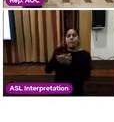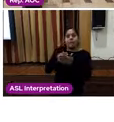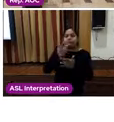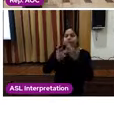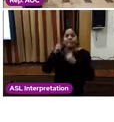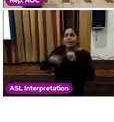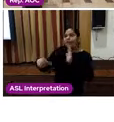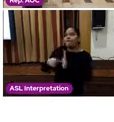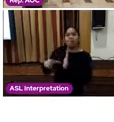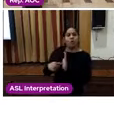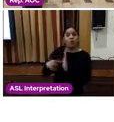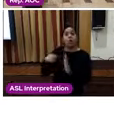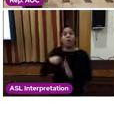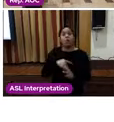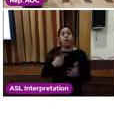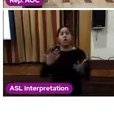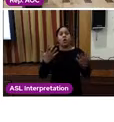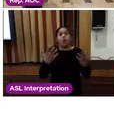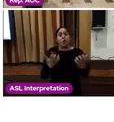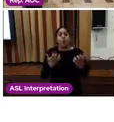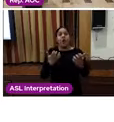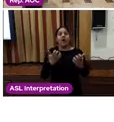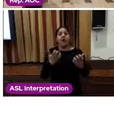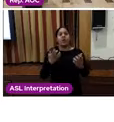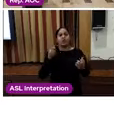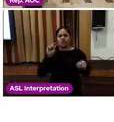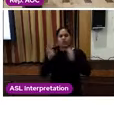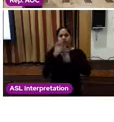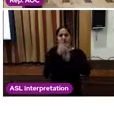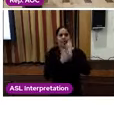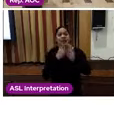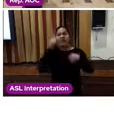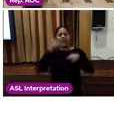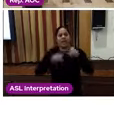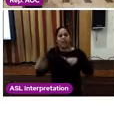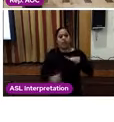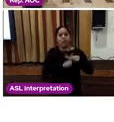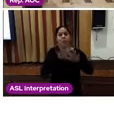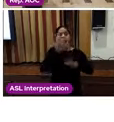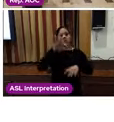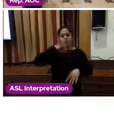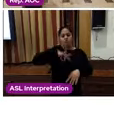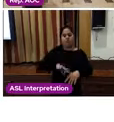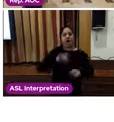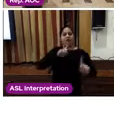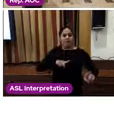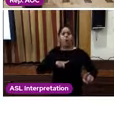week or two that it will not show up on the credit report anymore, which is major, major.